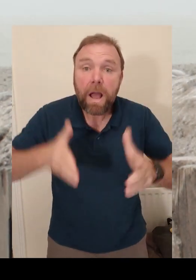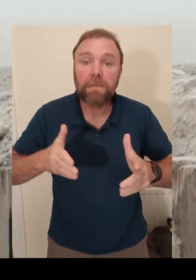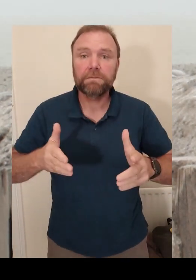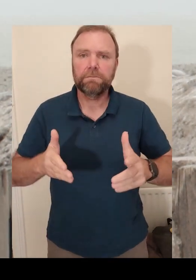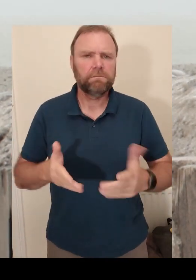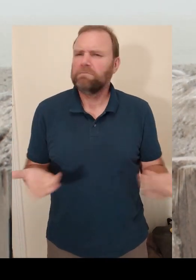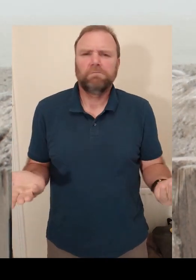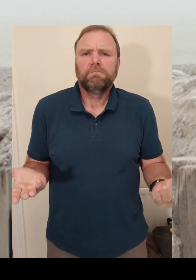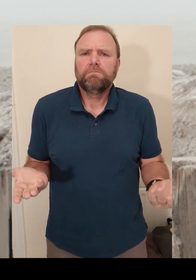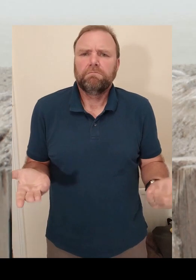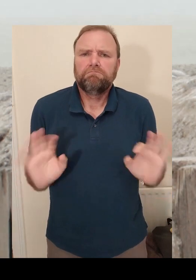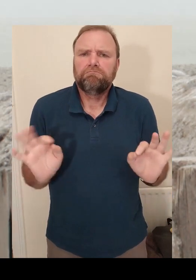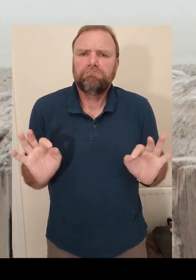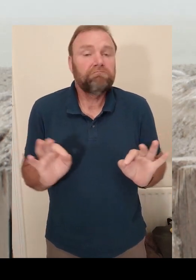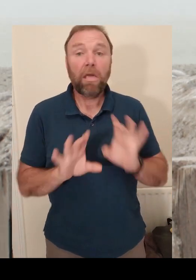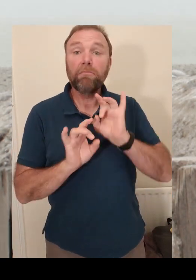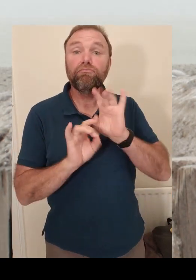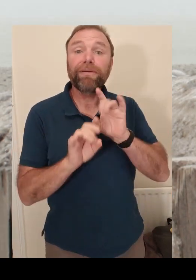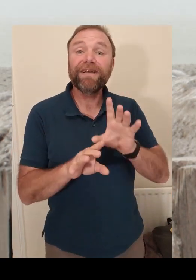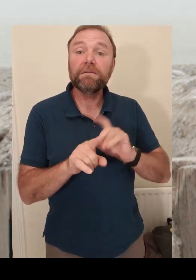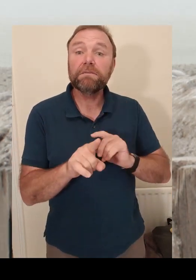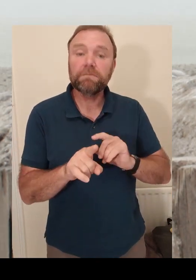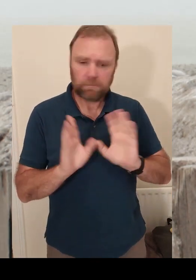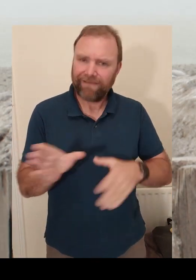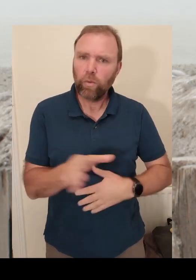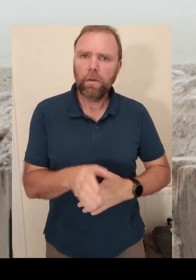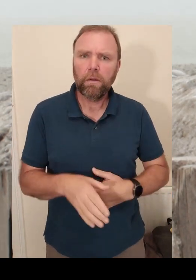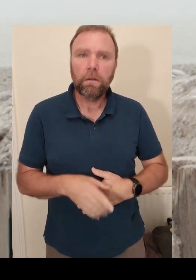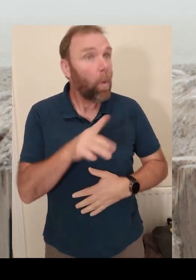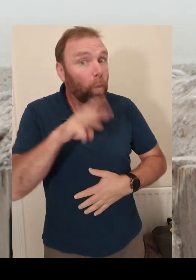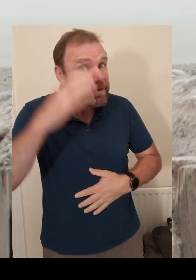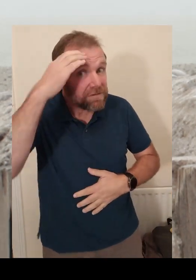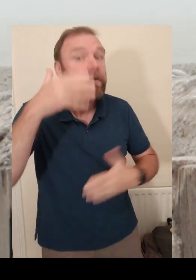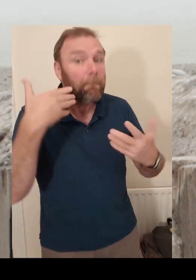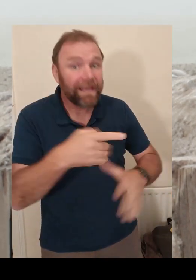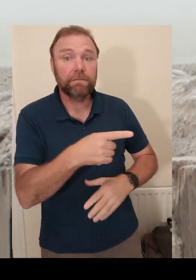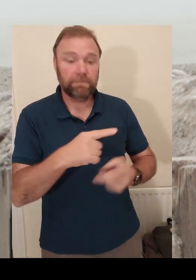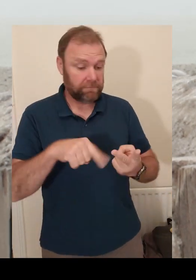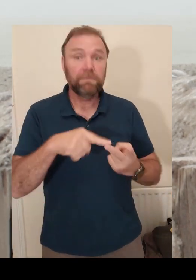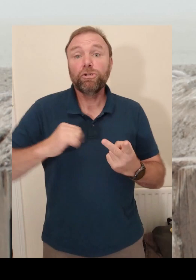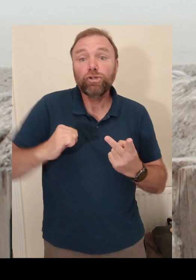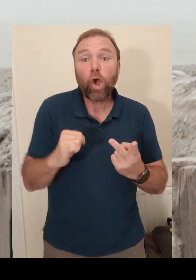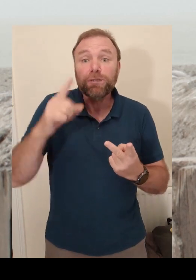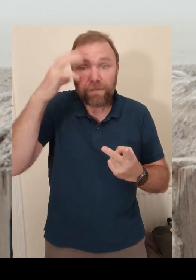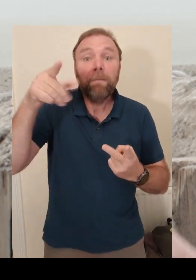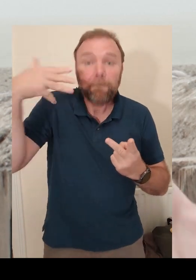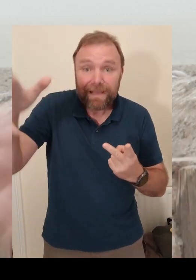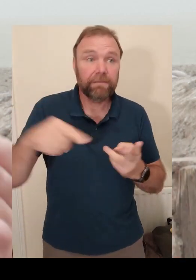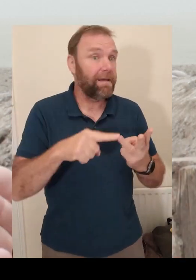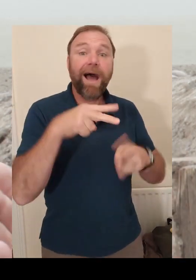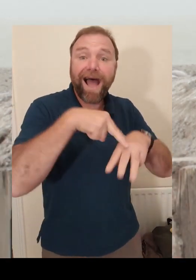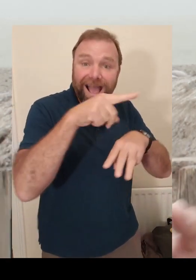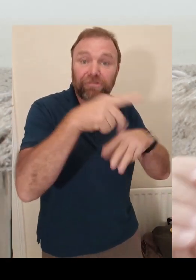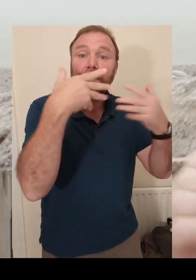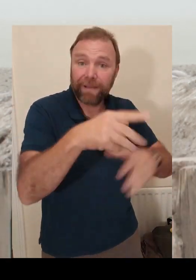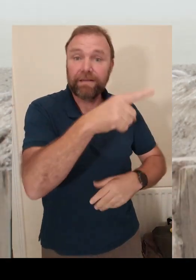legal obligation on the Welsh Government to provide interpreters at the briefings. They've done it, hats off to them. Scottish